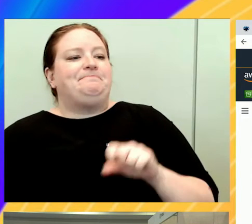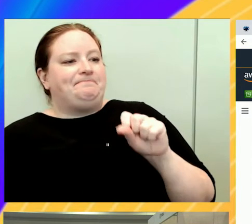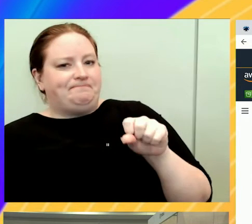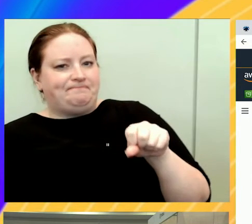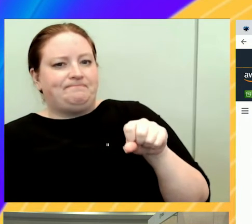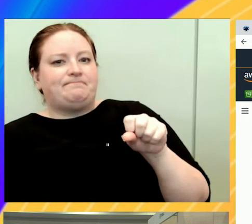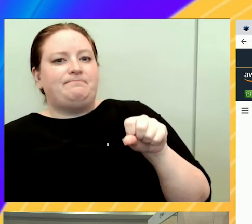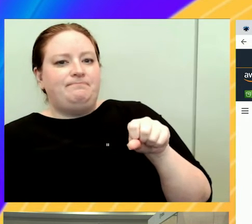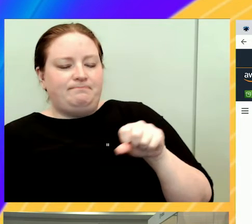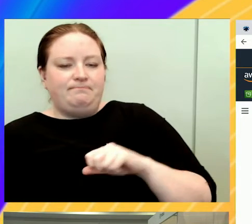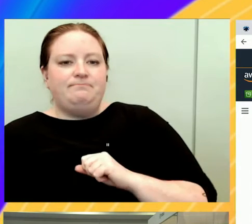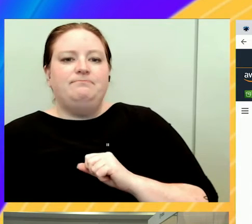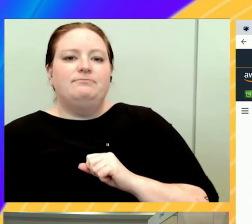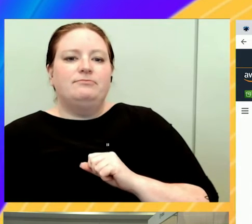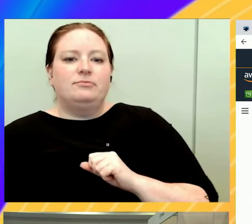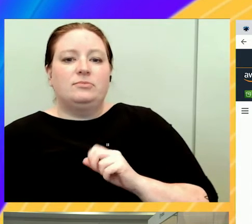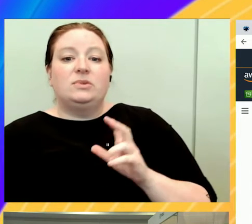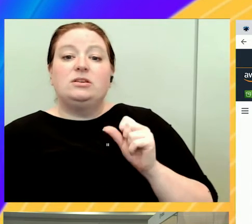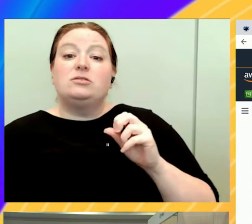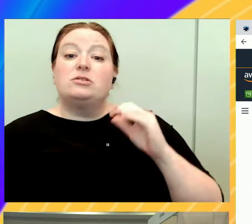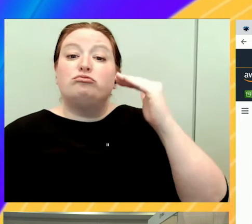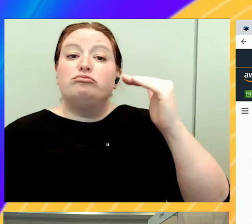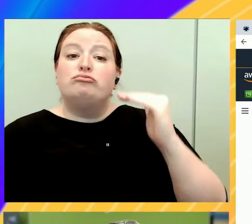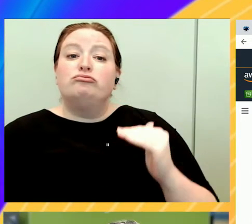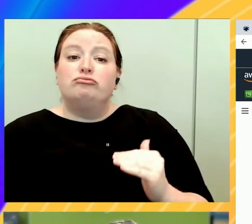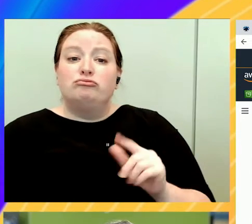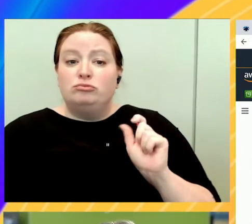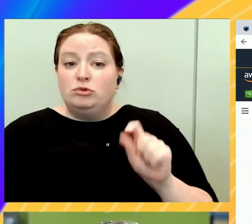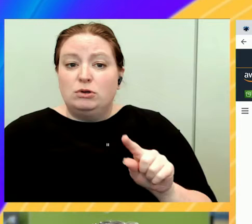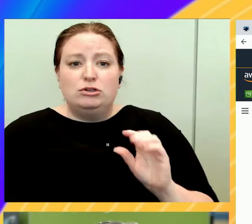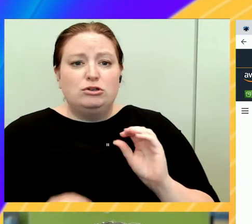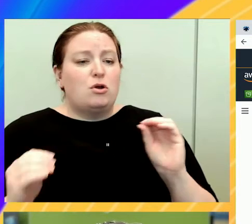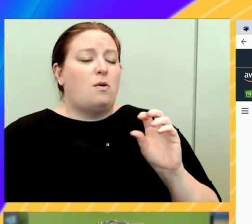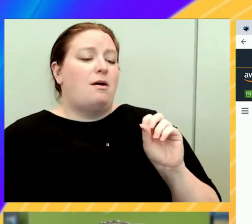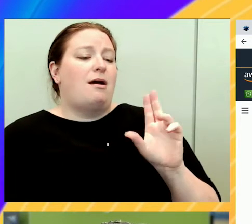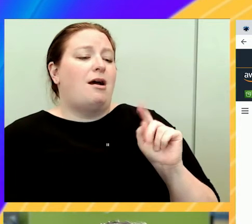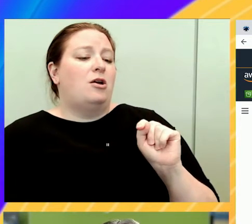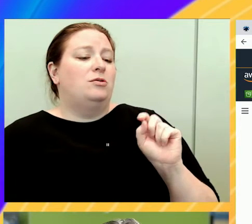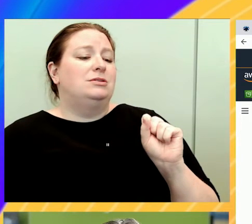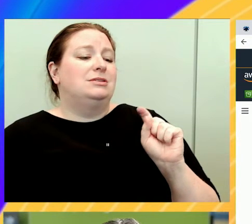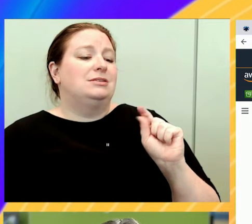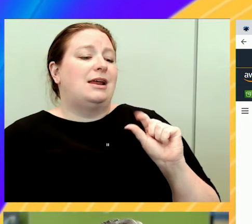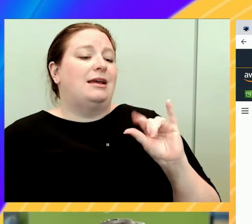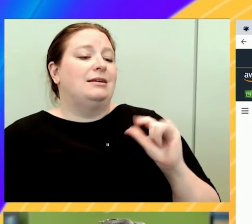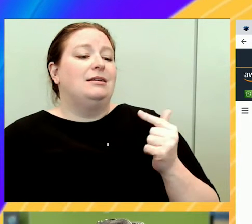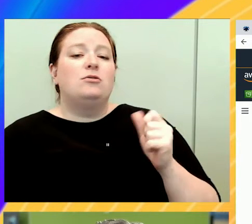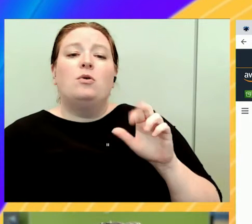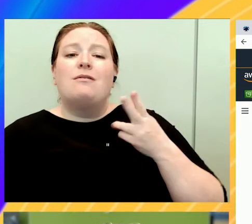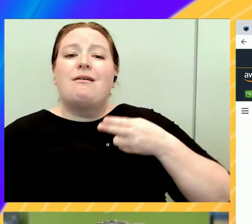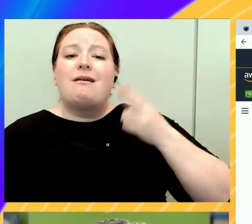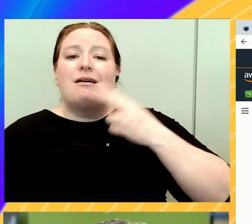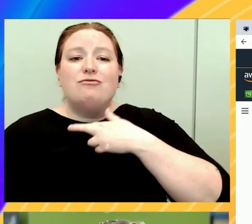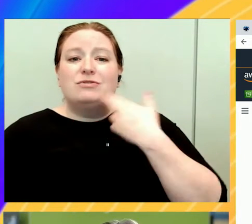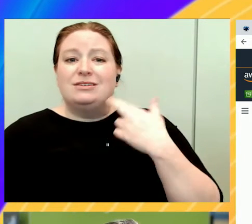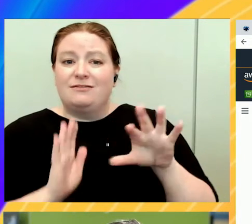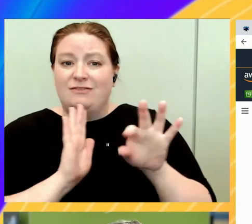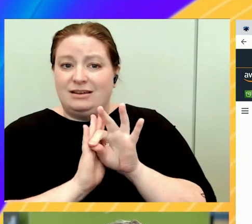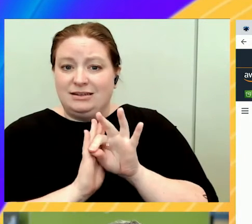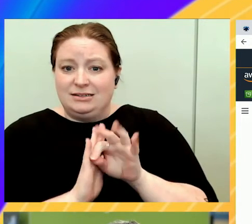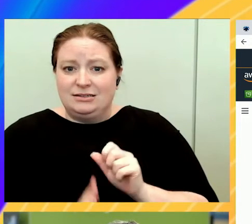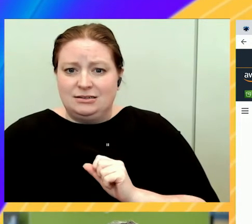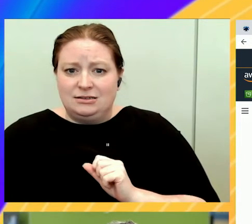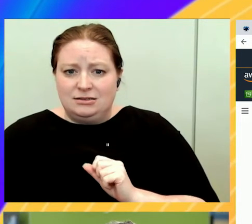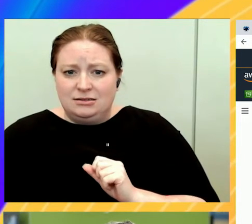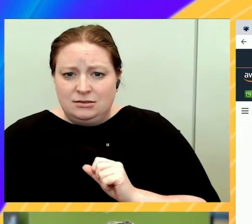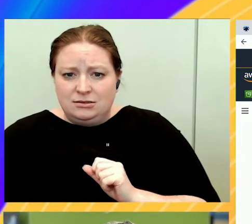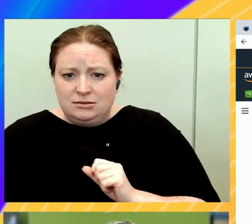so you go through the questions, and there are no outstanding or unresolved high-risk findings. Have we resolved all our high-risk findings? Yes, we did. Sure. We're